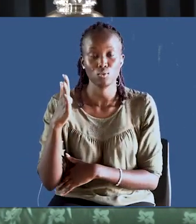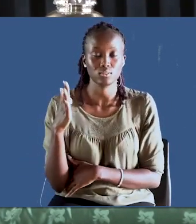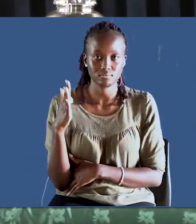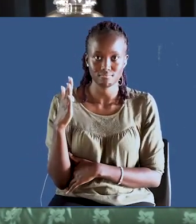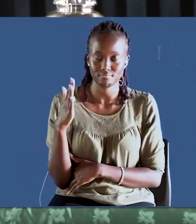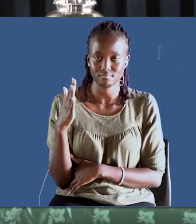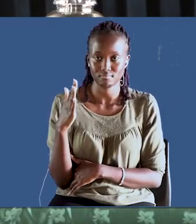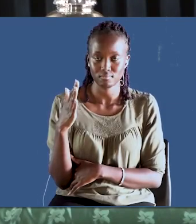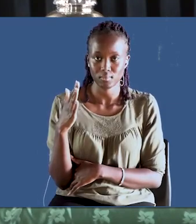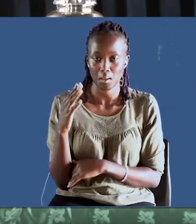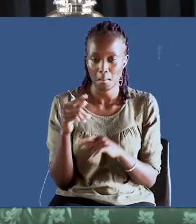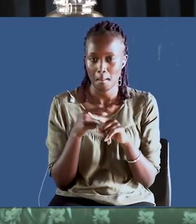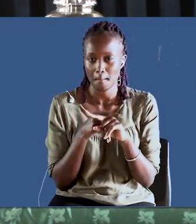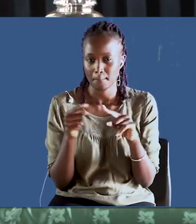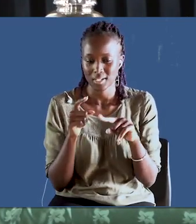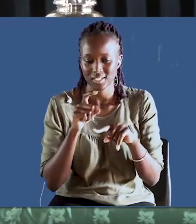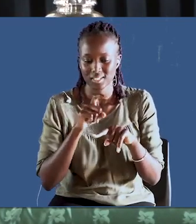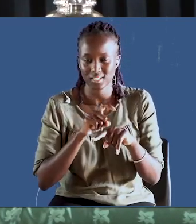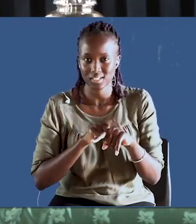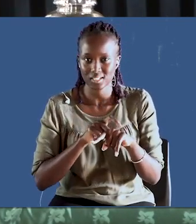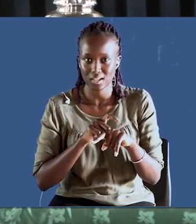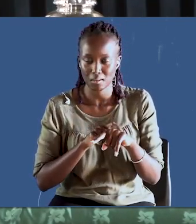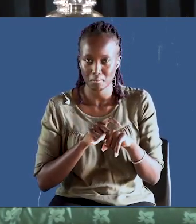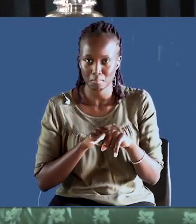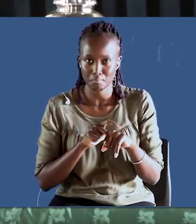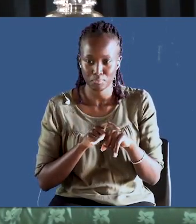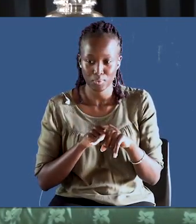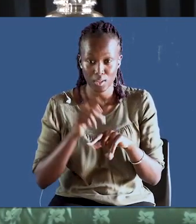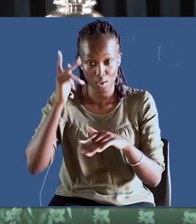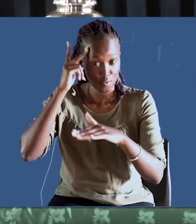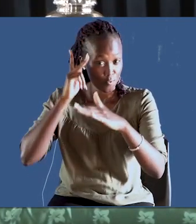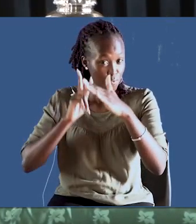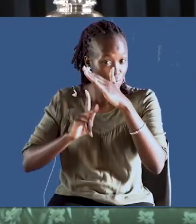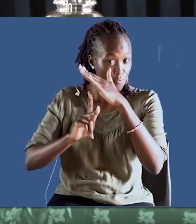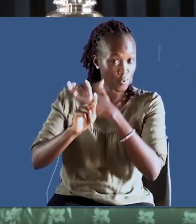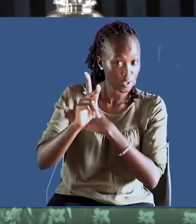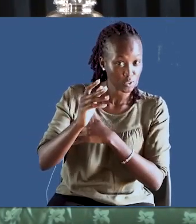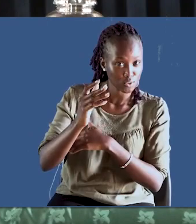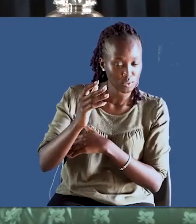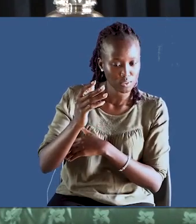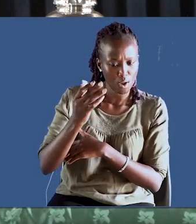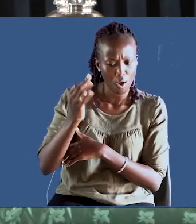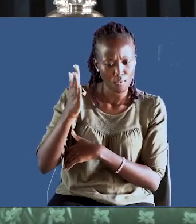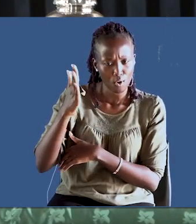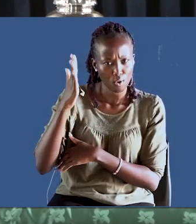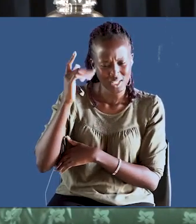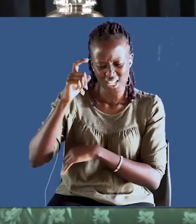highly elevated. But the moment we lose the vision of what it means to be God's